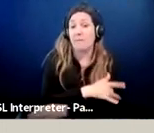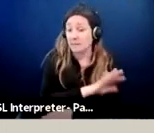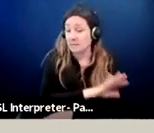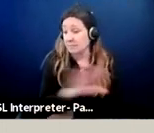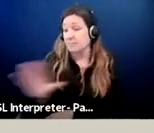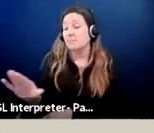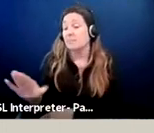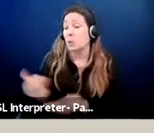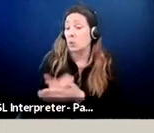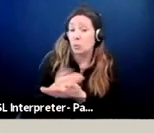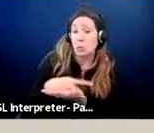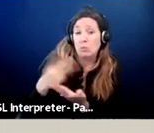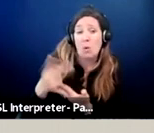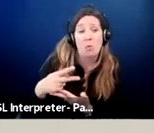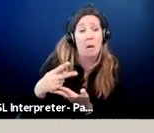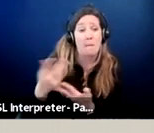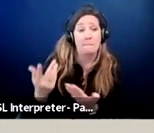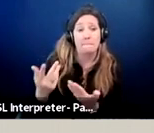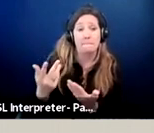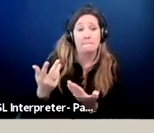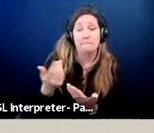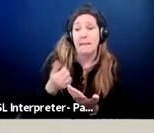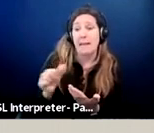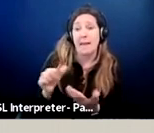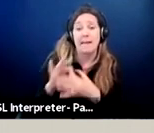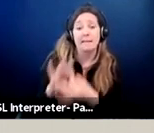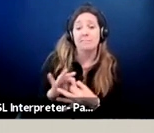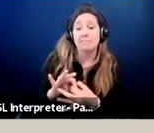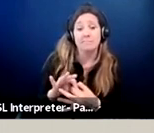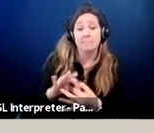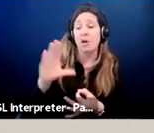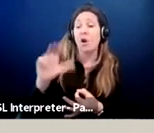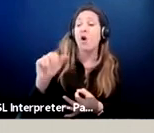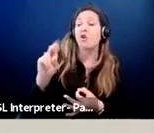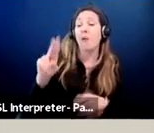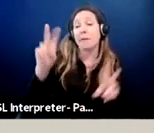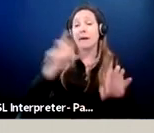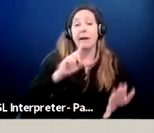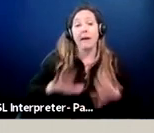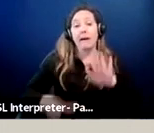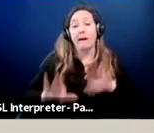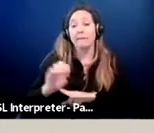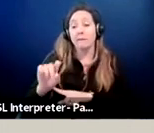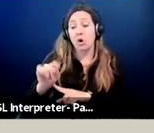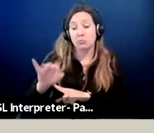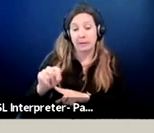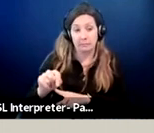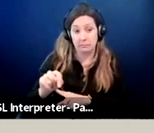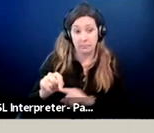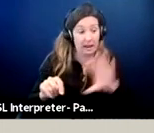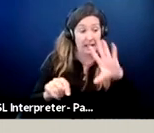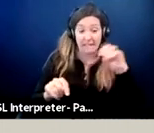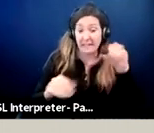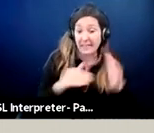out, anything to do with carbon footprint that you can tap into. And the funding here is anywhere from $50,000 to several million